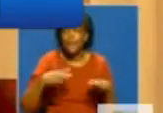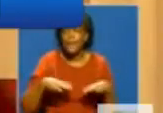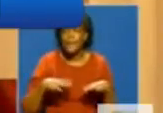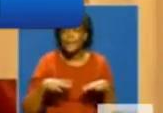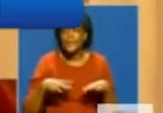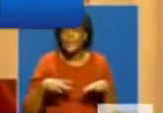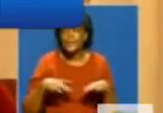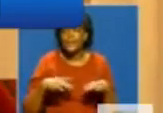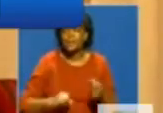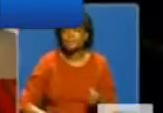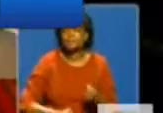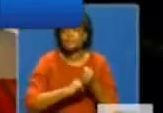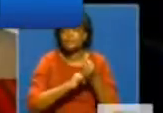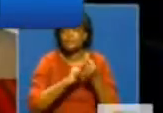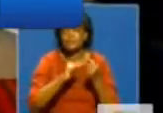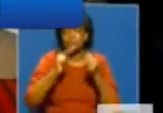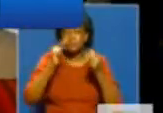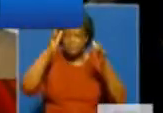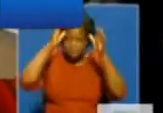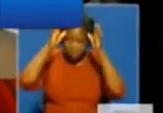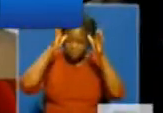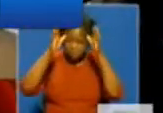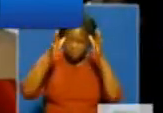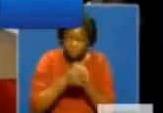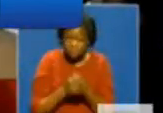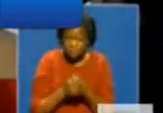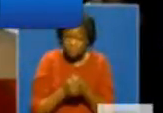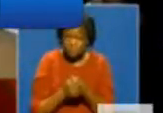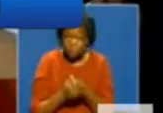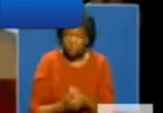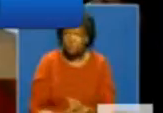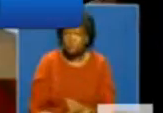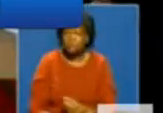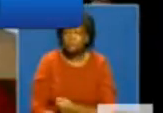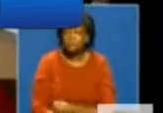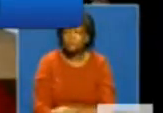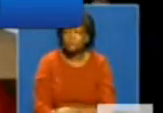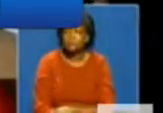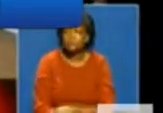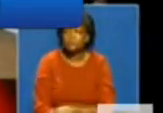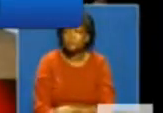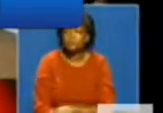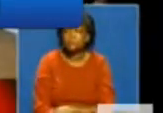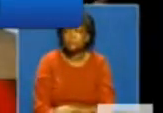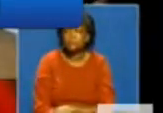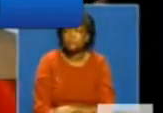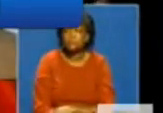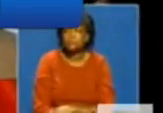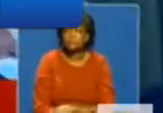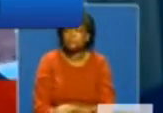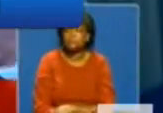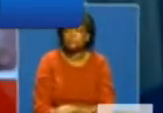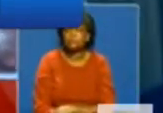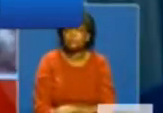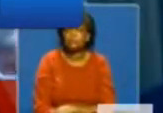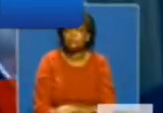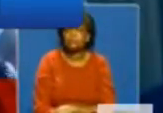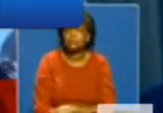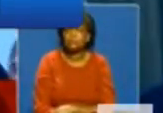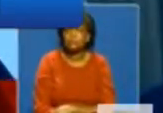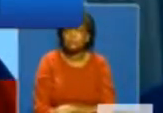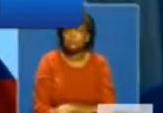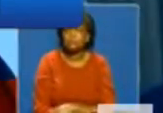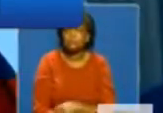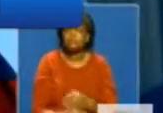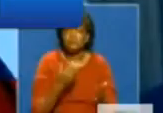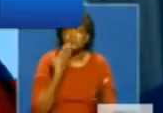supporting that initiative? How do they do that? Thank you, my Lord. My Lord, that issue, and I invite you, I thank,